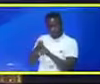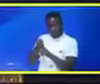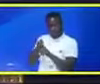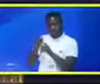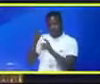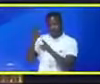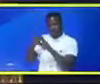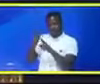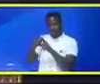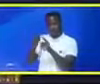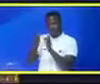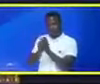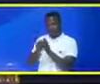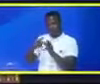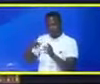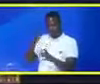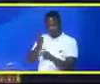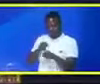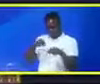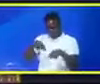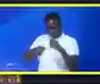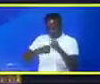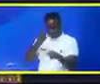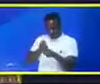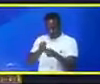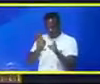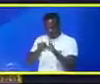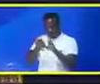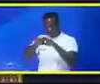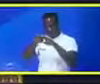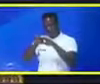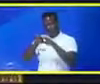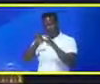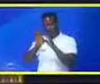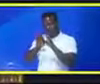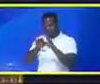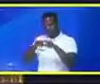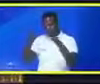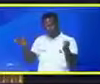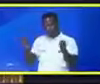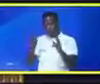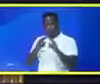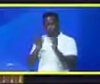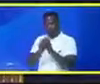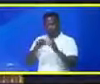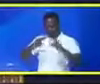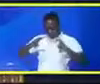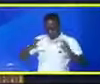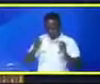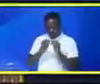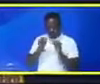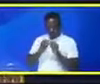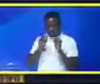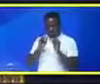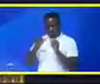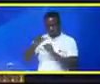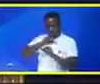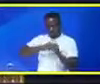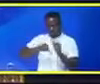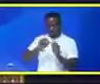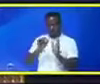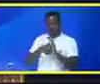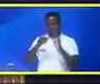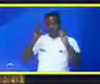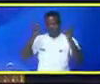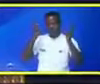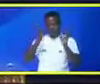gave us as a ministry this year. And so I have studied extensively and I've done a lot of teachings around the concept